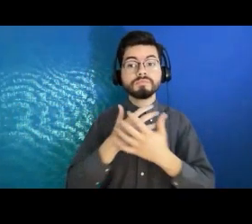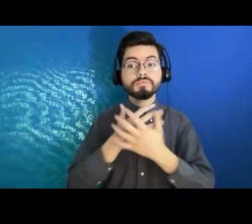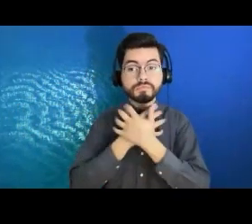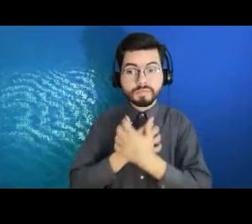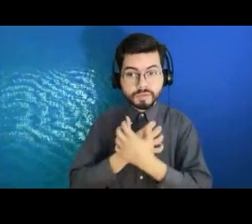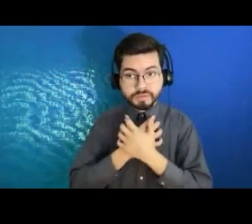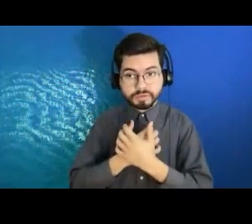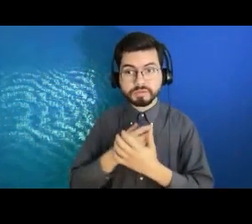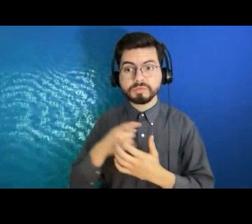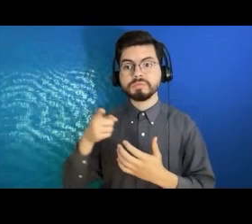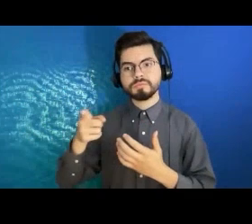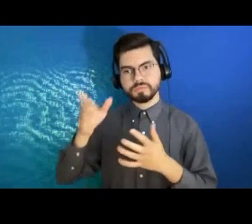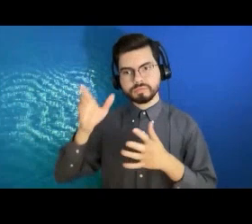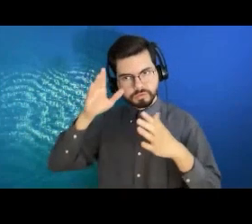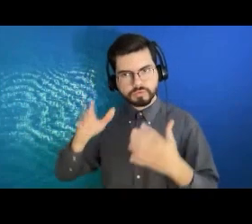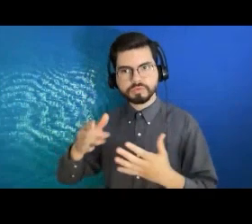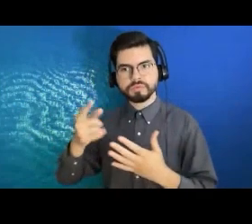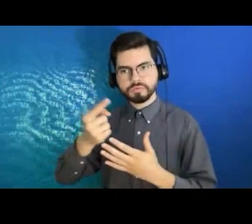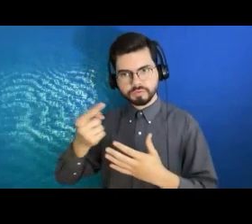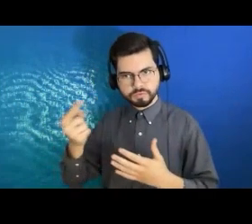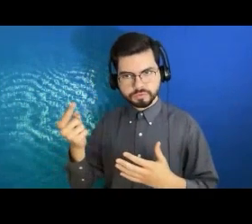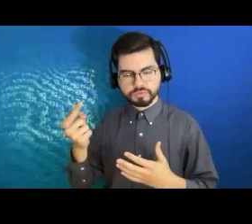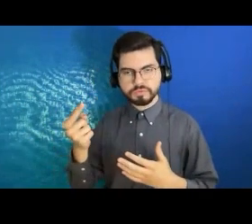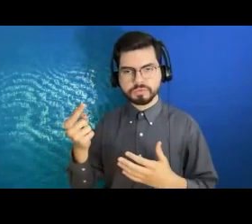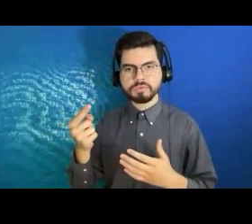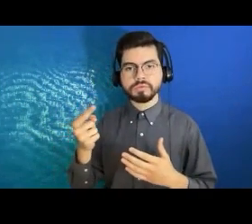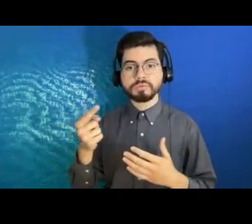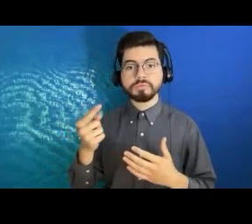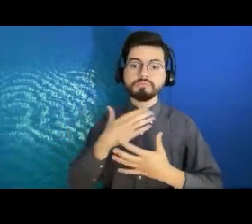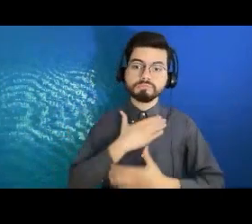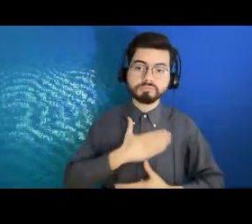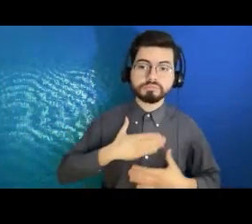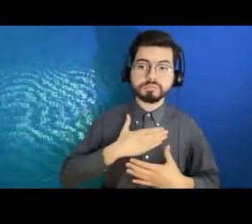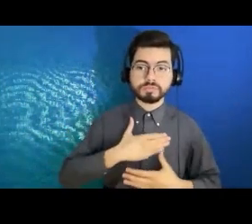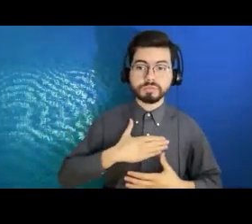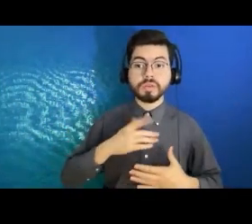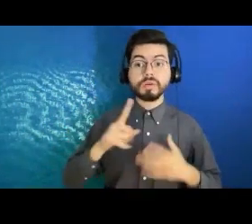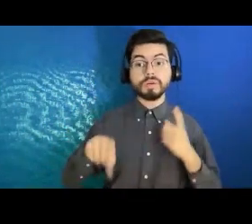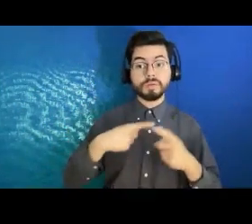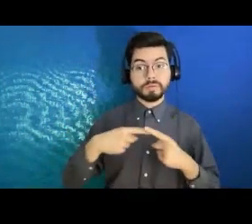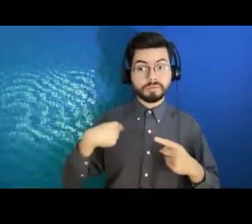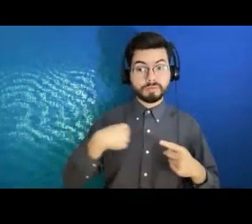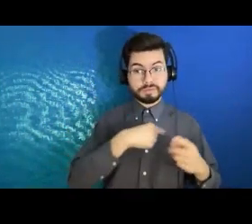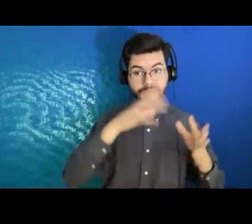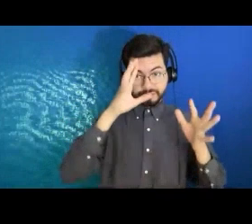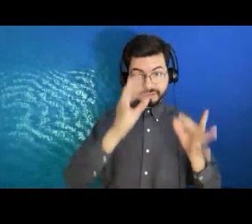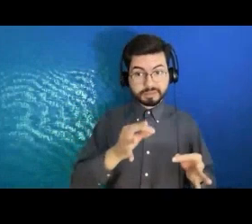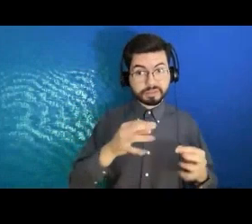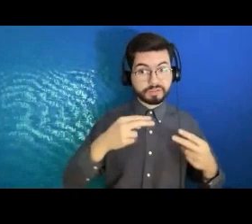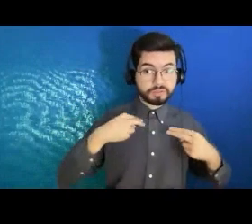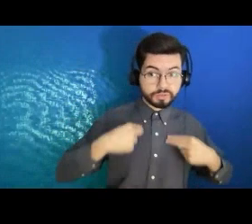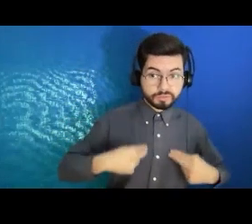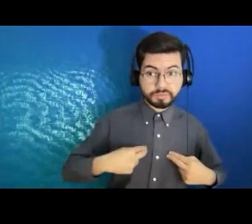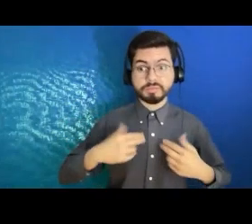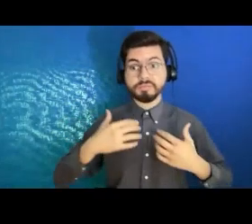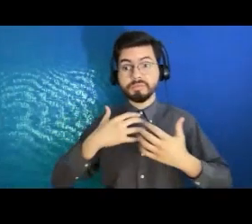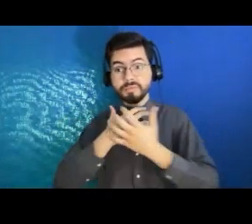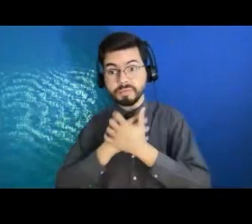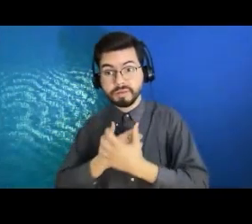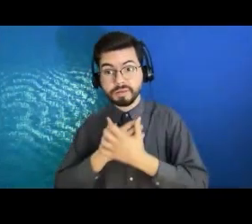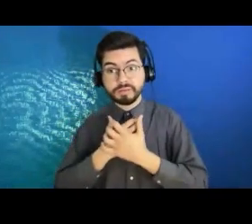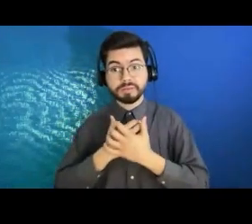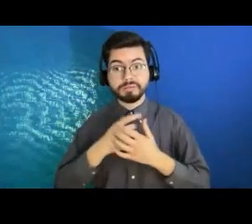priority when in recreation decisions where bears and humans conflict. Most